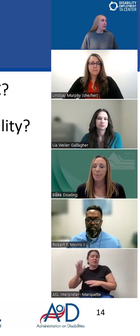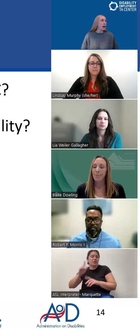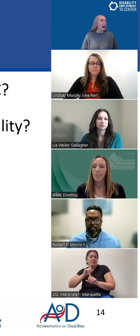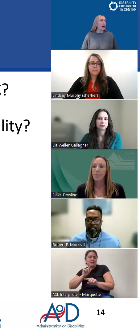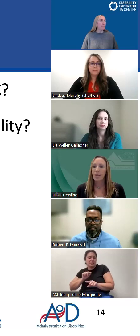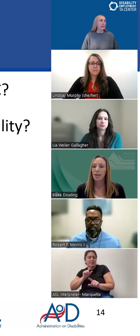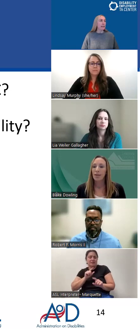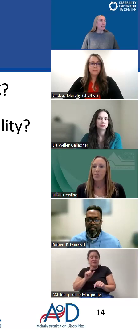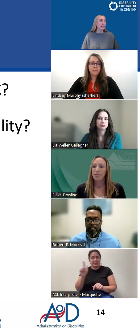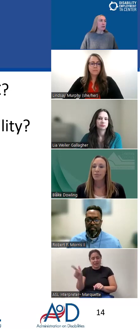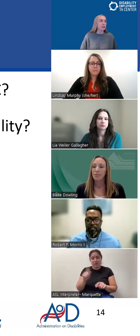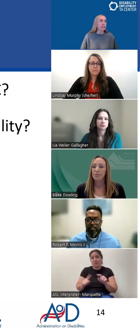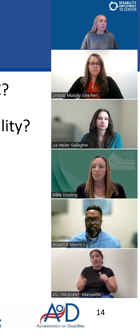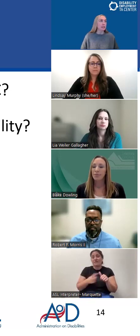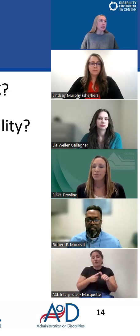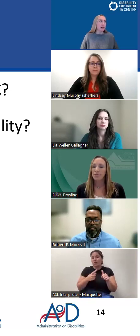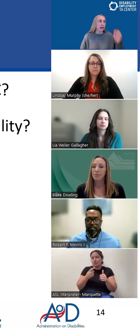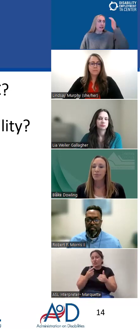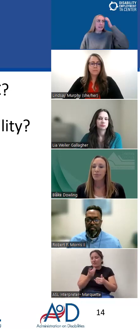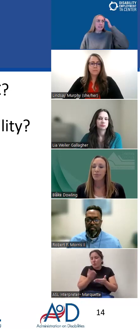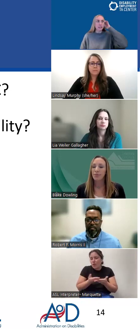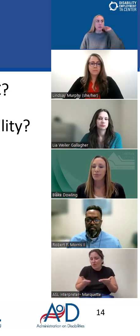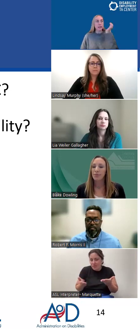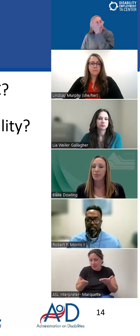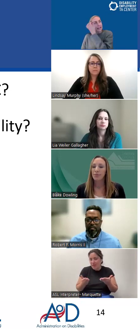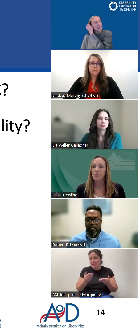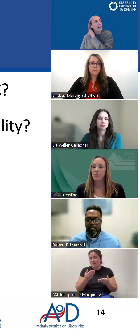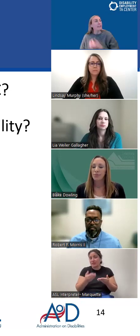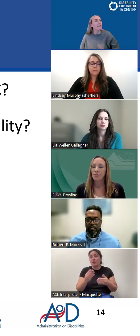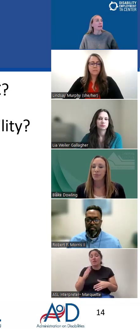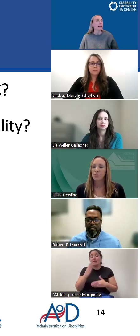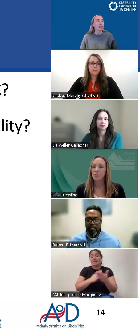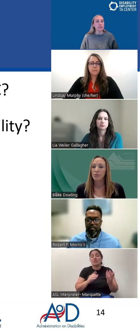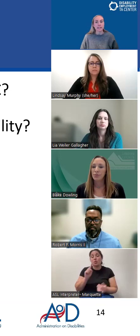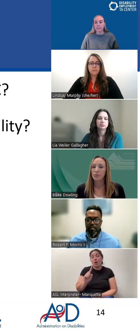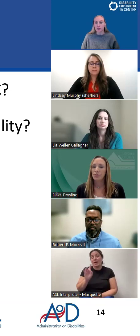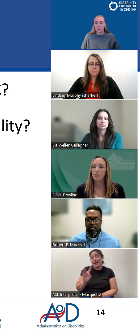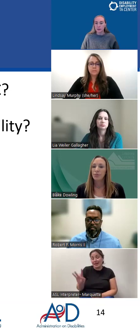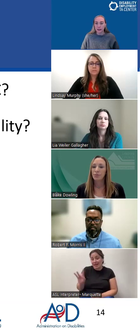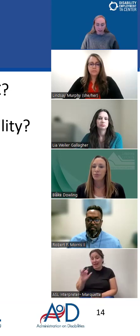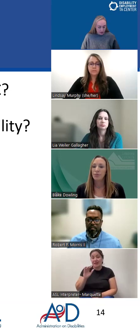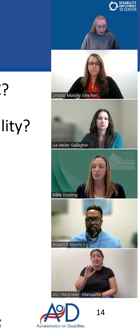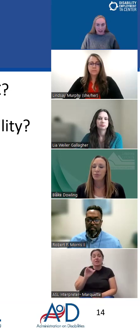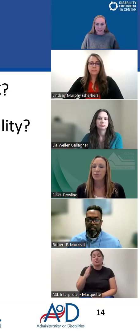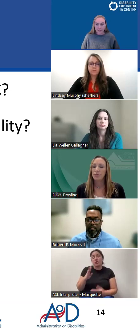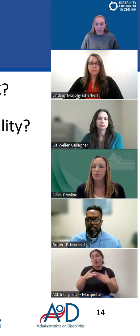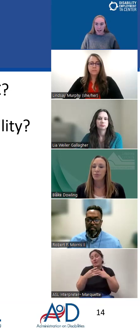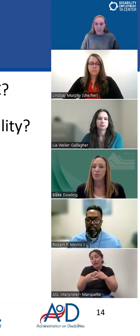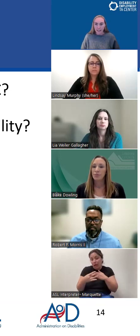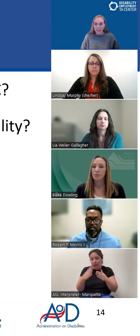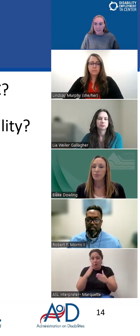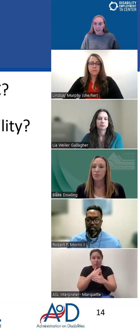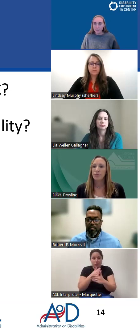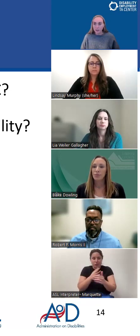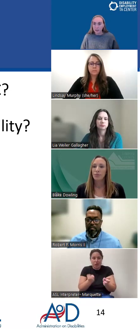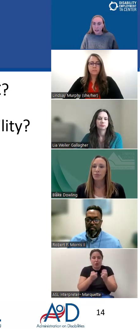first off, there is a new resource on Section 188 guide for American Job Centers. So I just want to share that in the chat